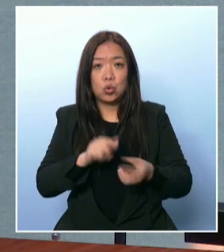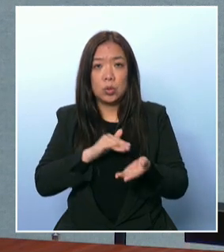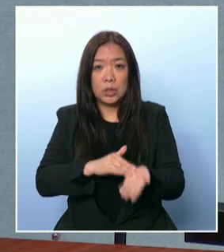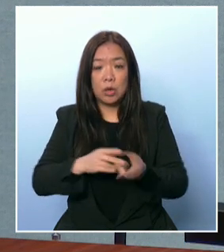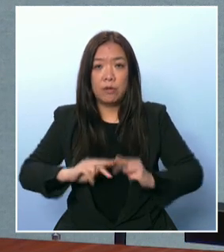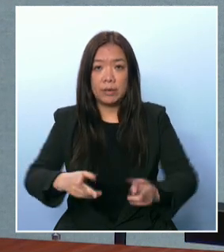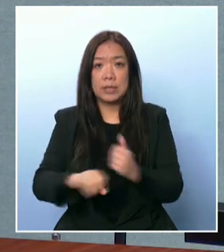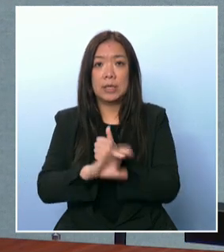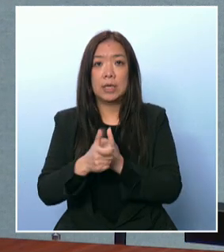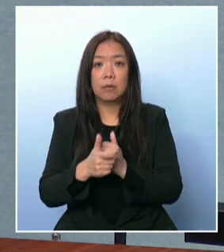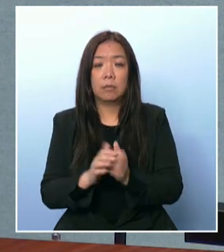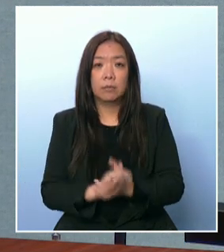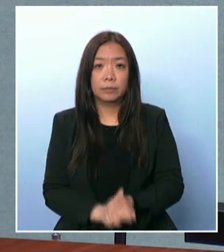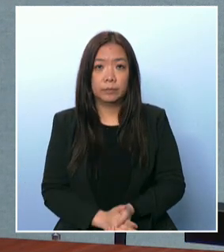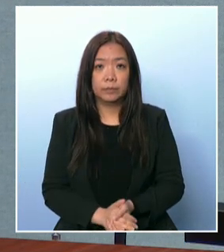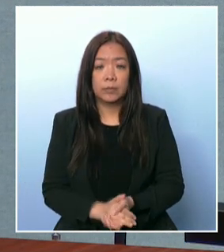Development Fund.